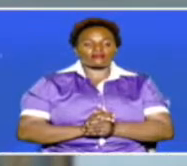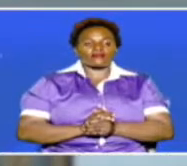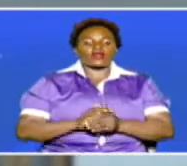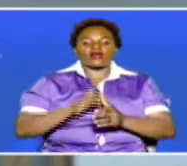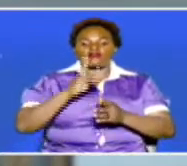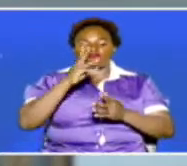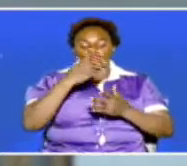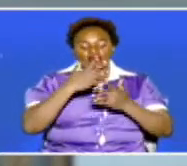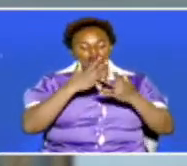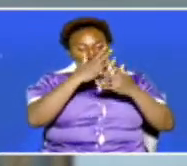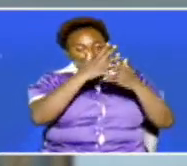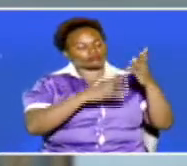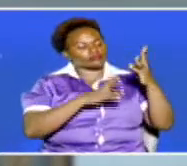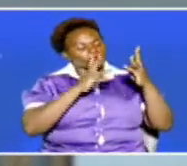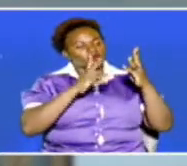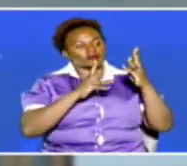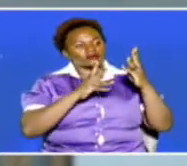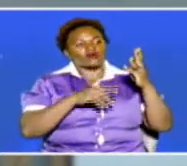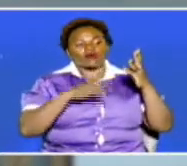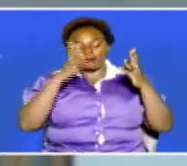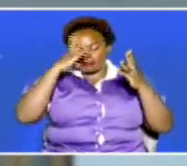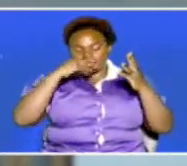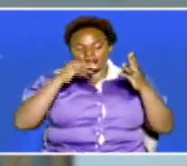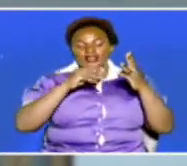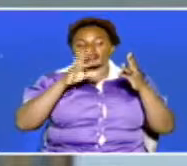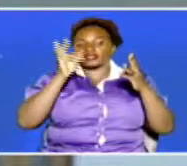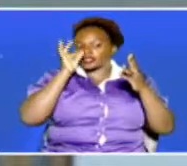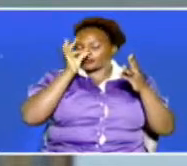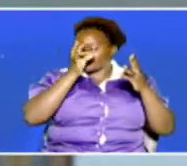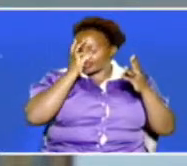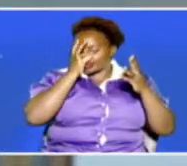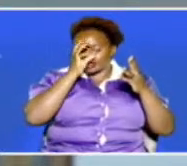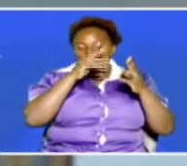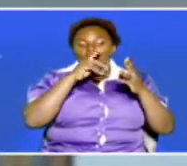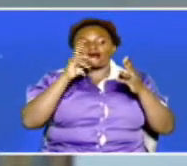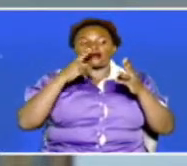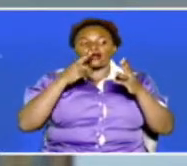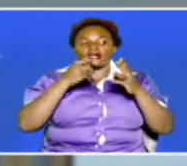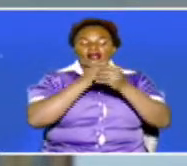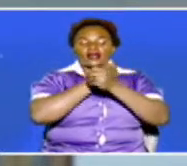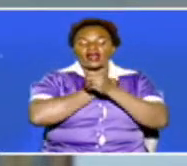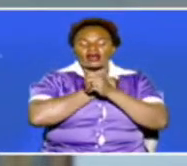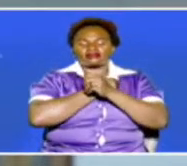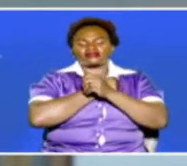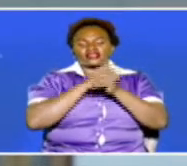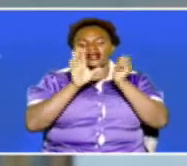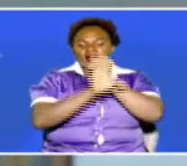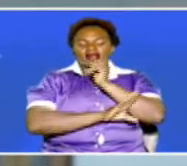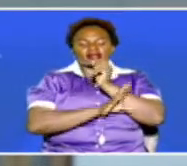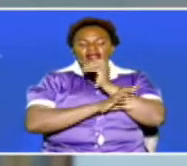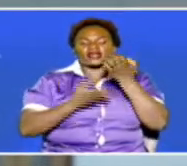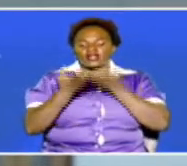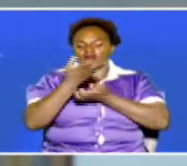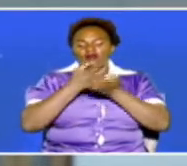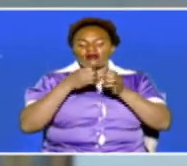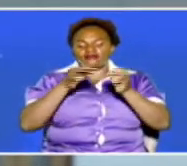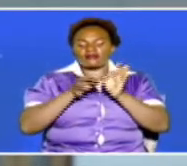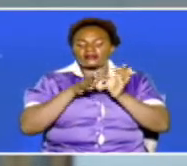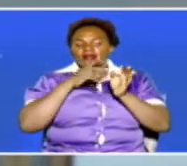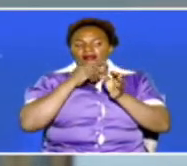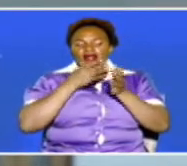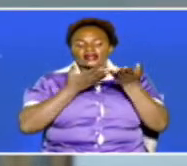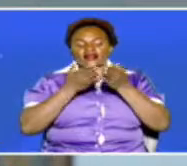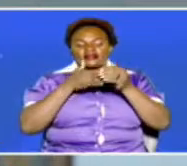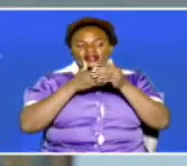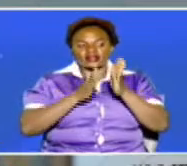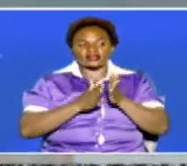Four themes dominated tributes paid to President Mwai Kibaki: a patriot, family man, economist, and servant